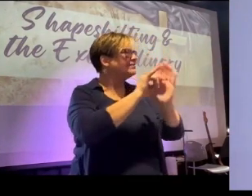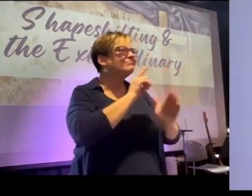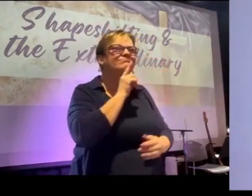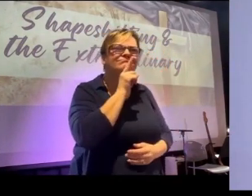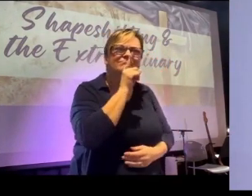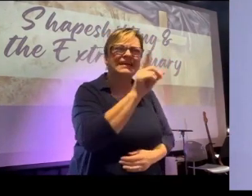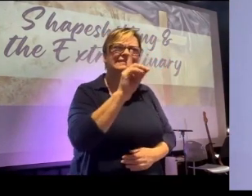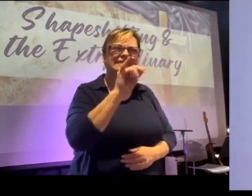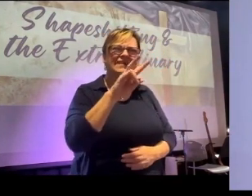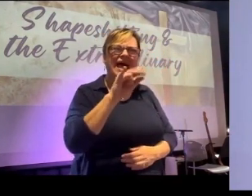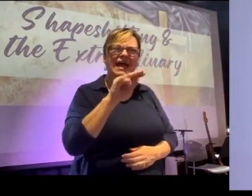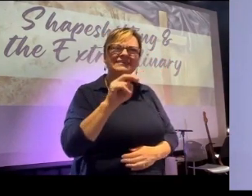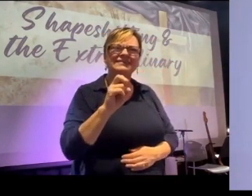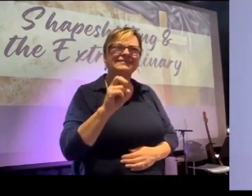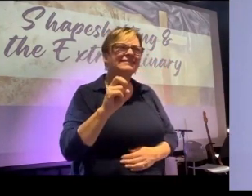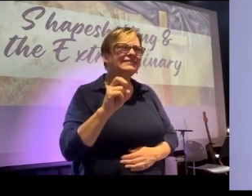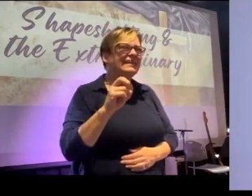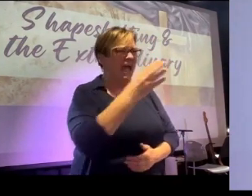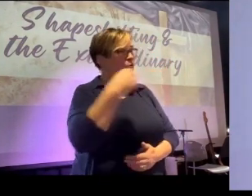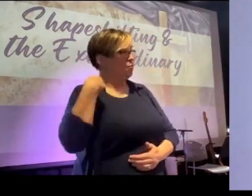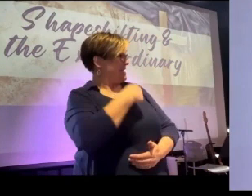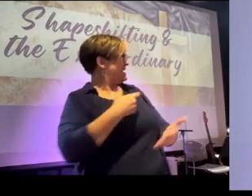create.